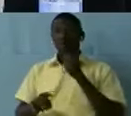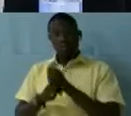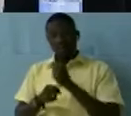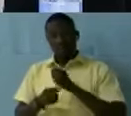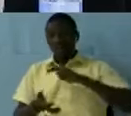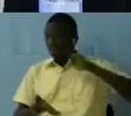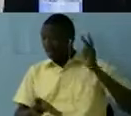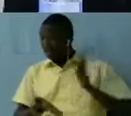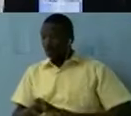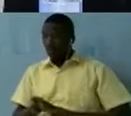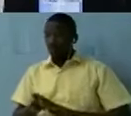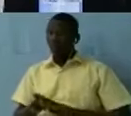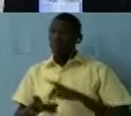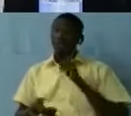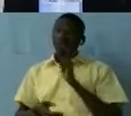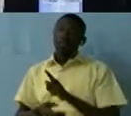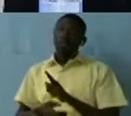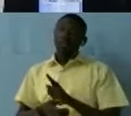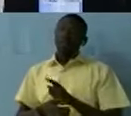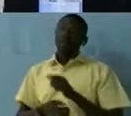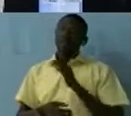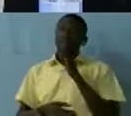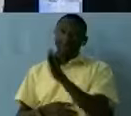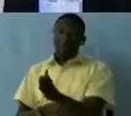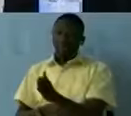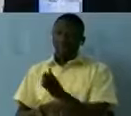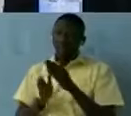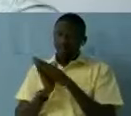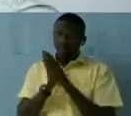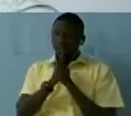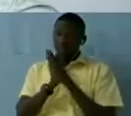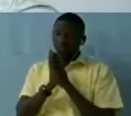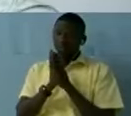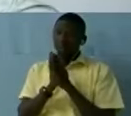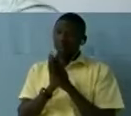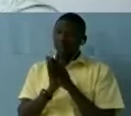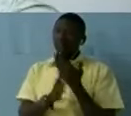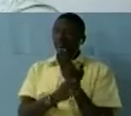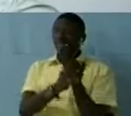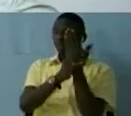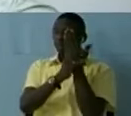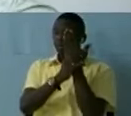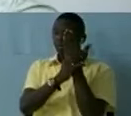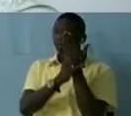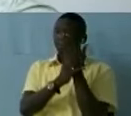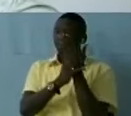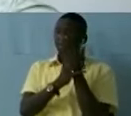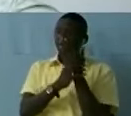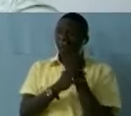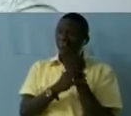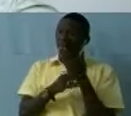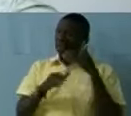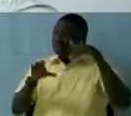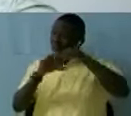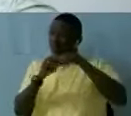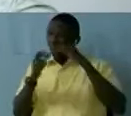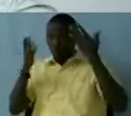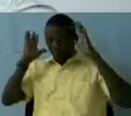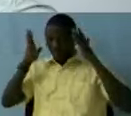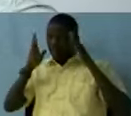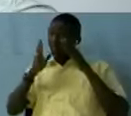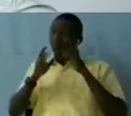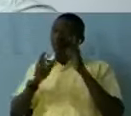that the right against self-incrimination is a right that is respected by